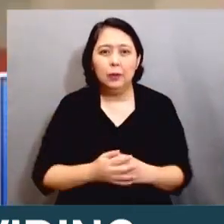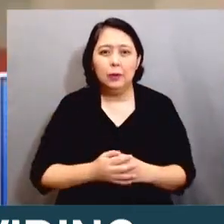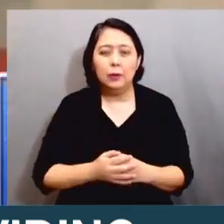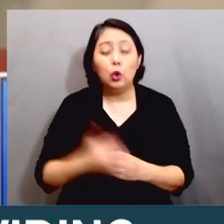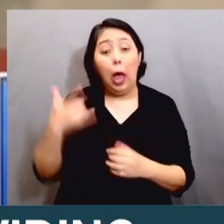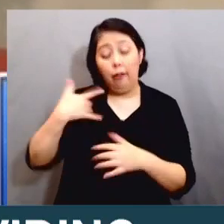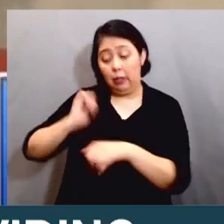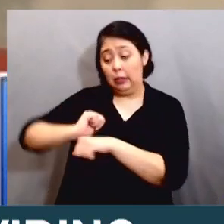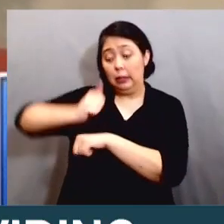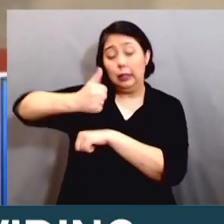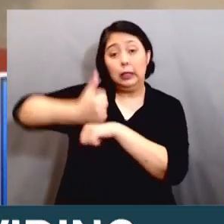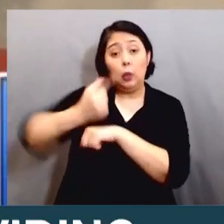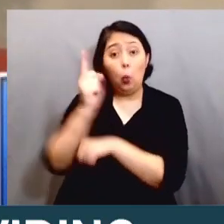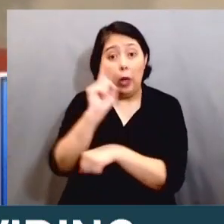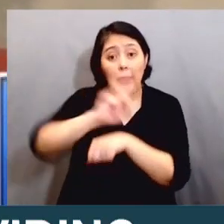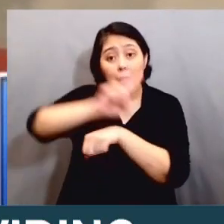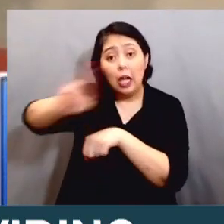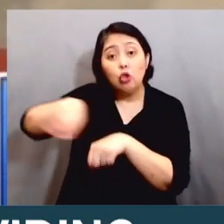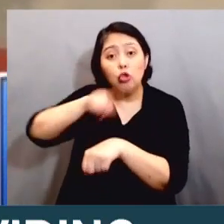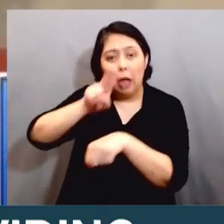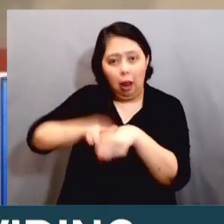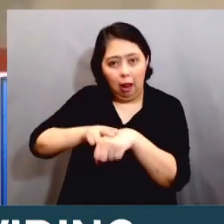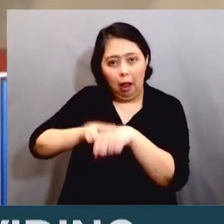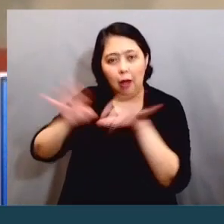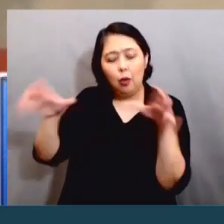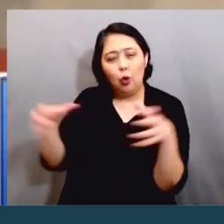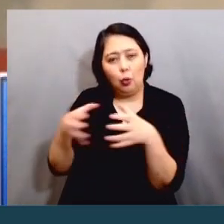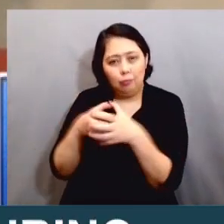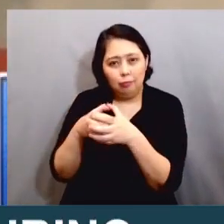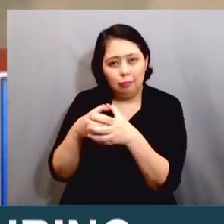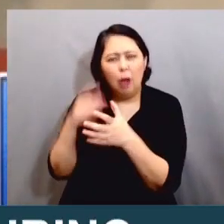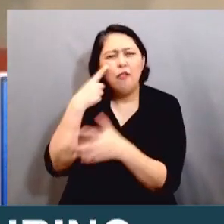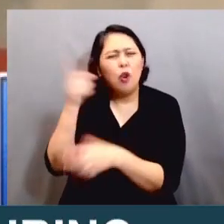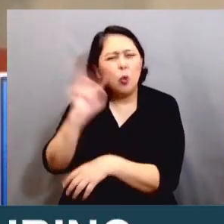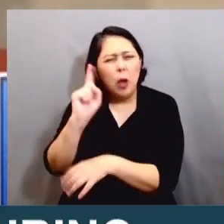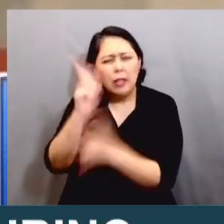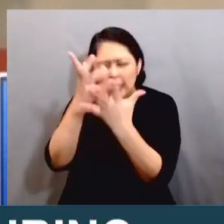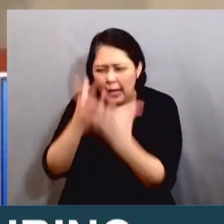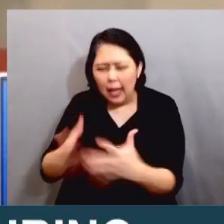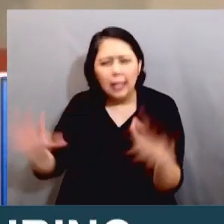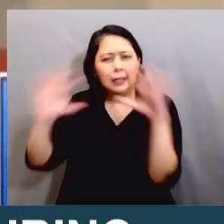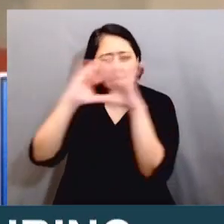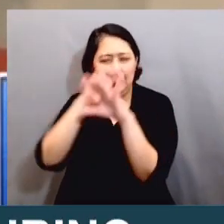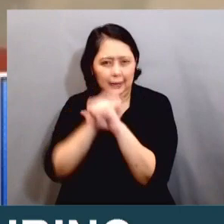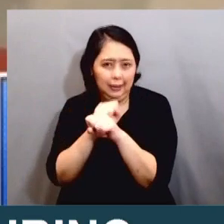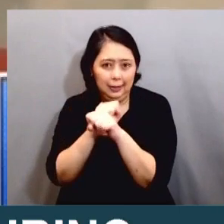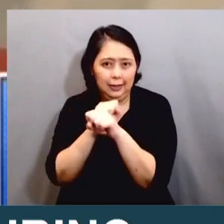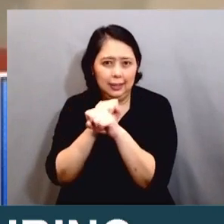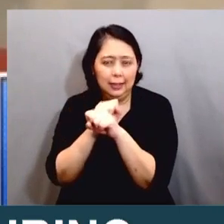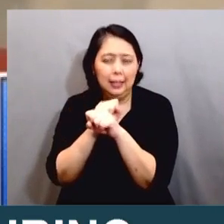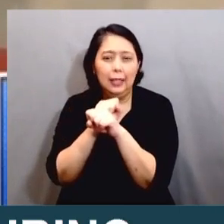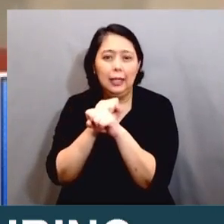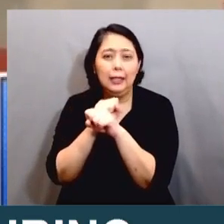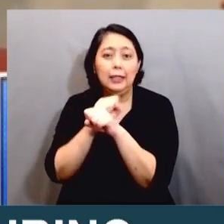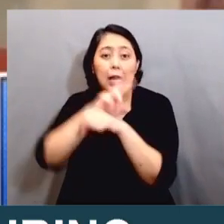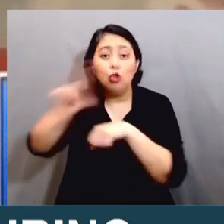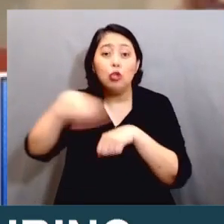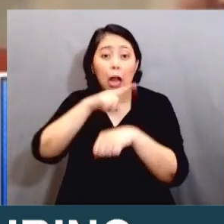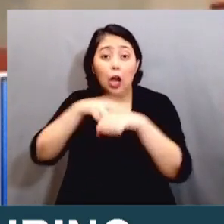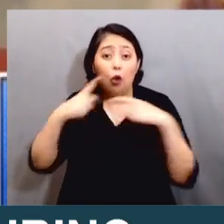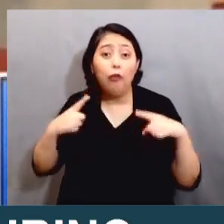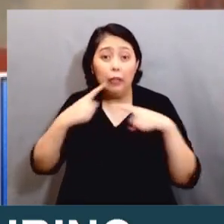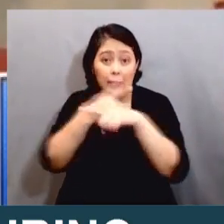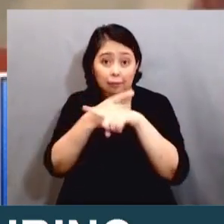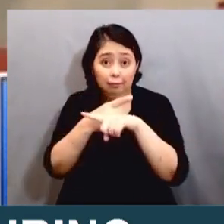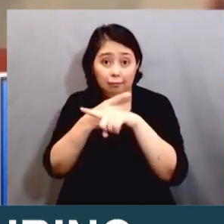End Communist Armed Conflict, or NTF-LCAC, we have made great